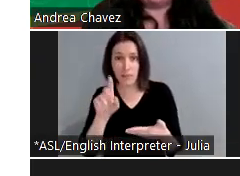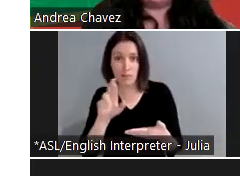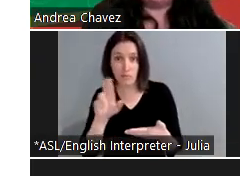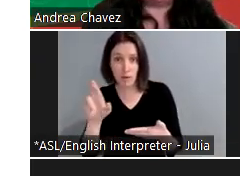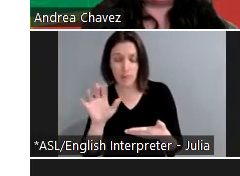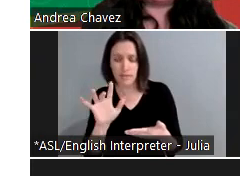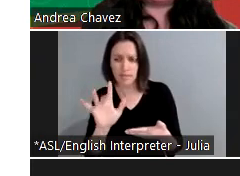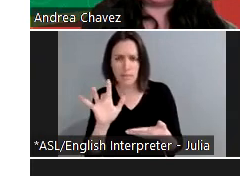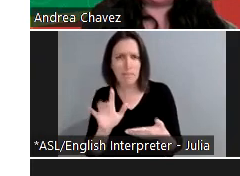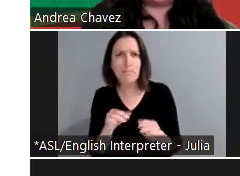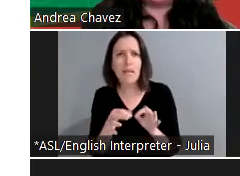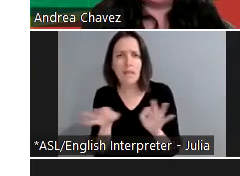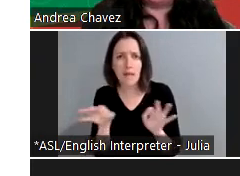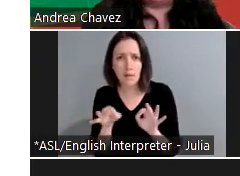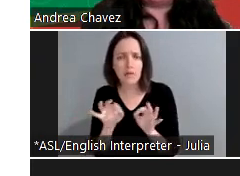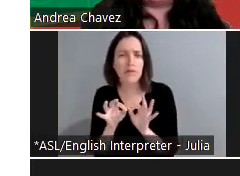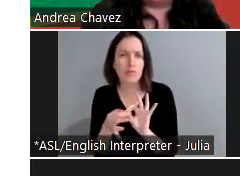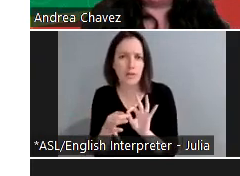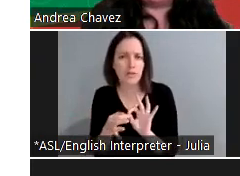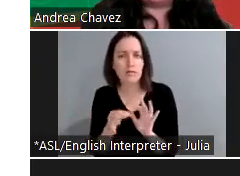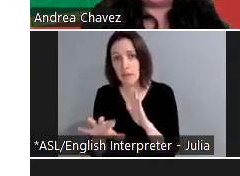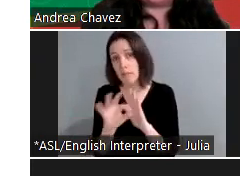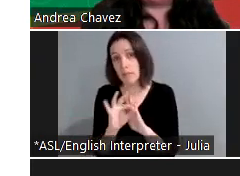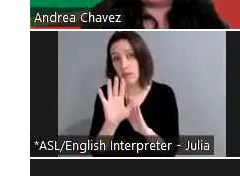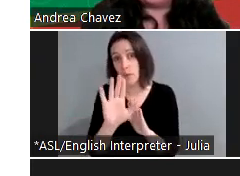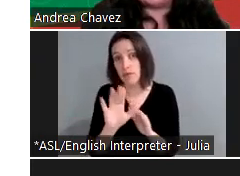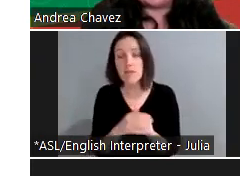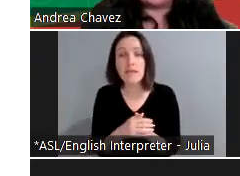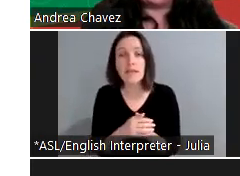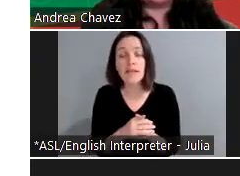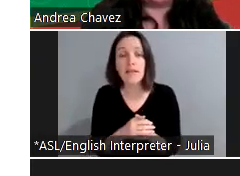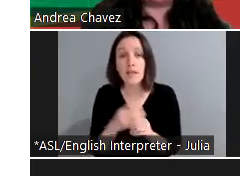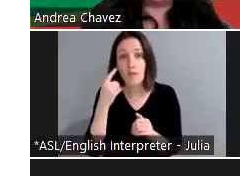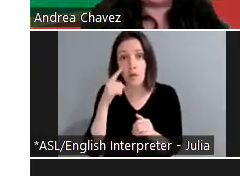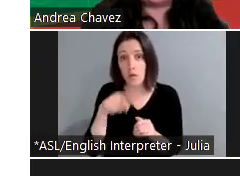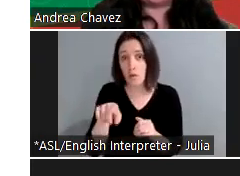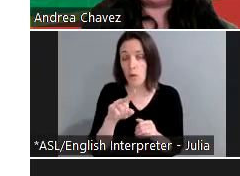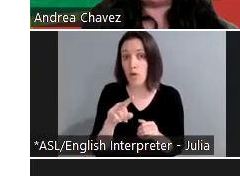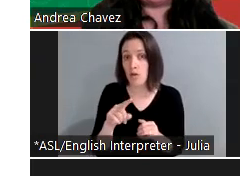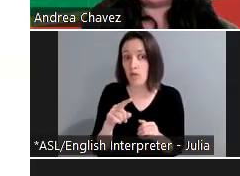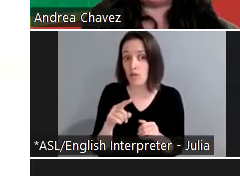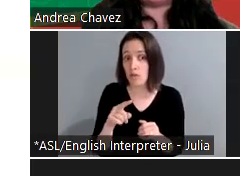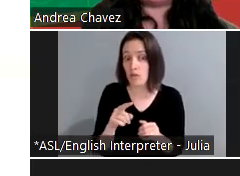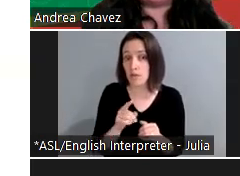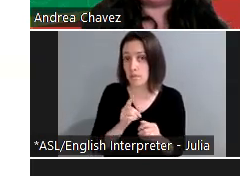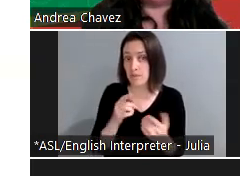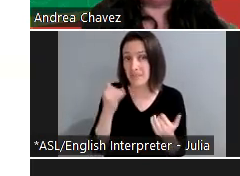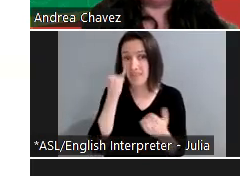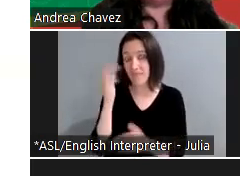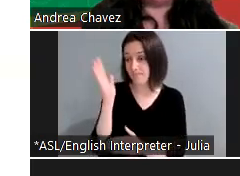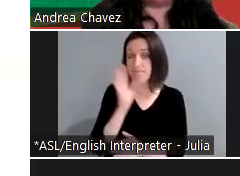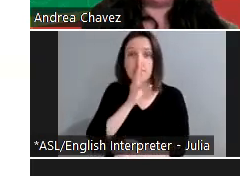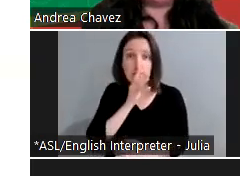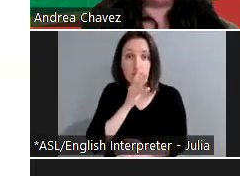interpretation. Then select your language. For those of you who are speaking today, please remember to be loud and clear